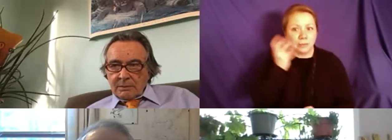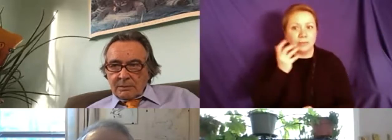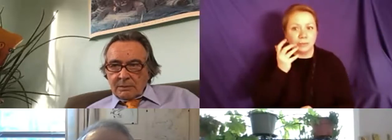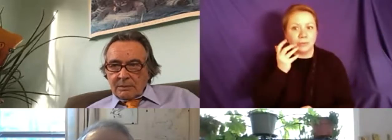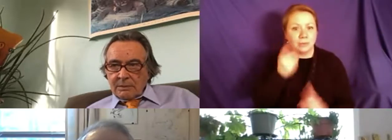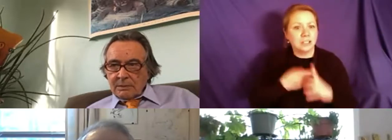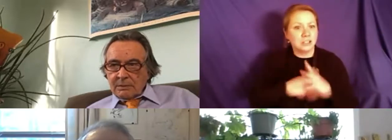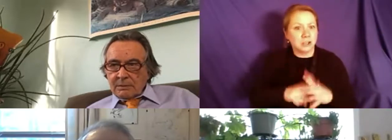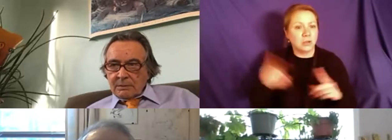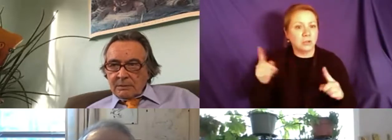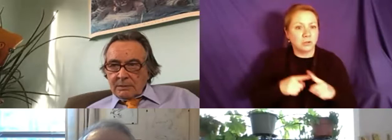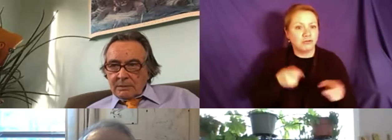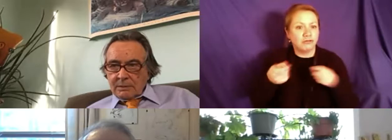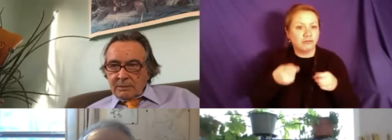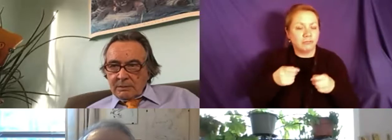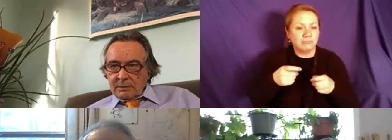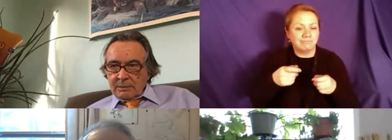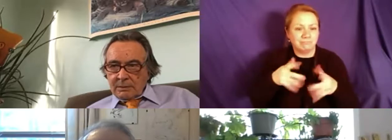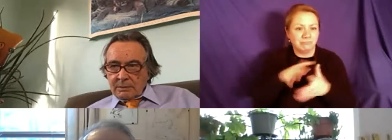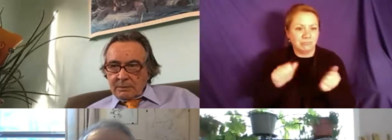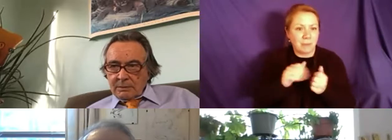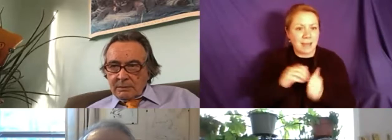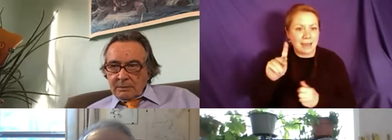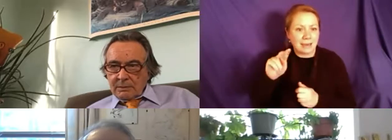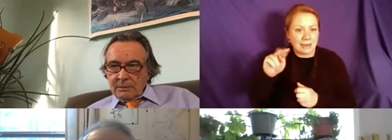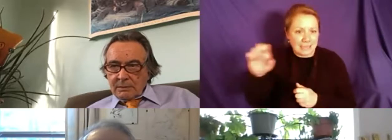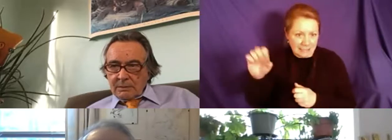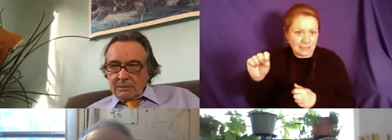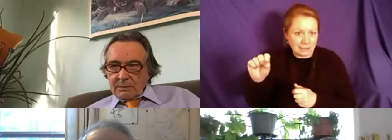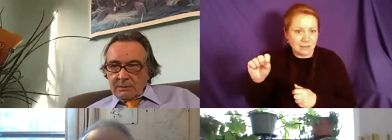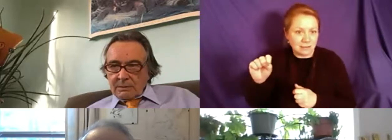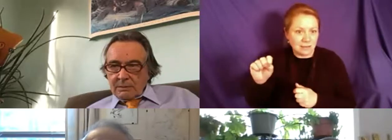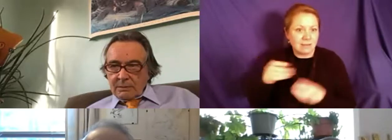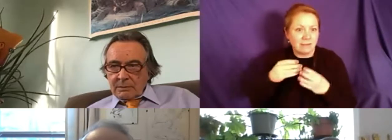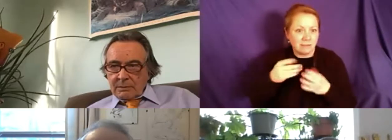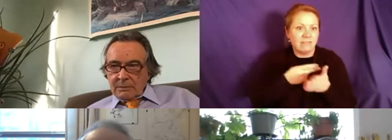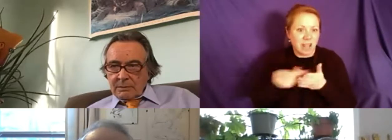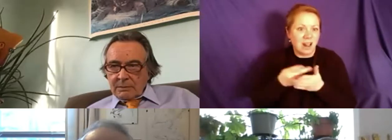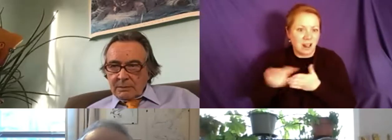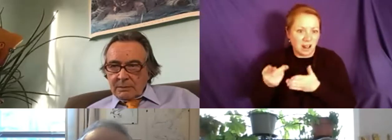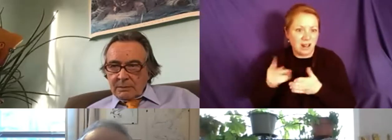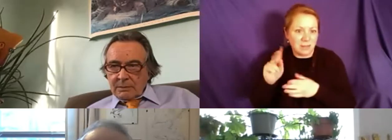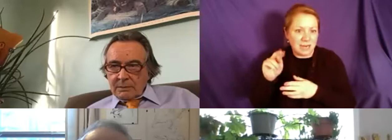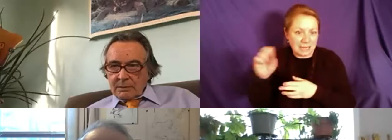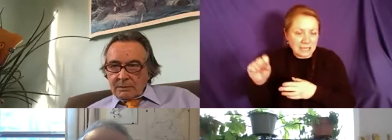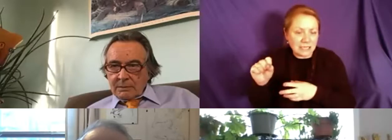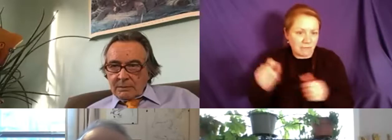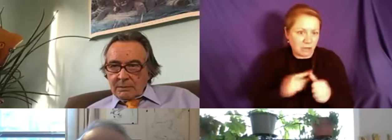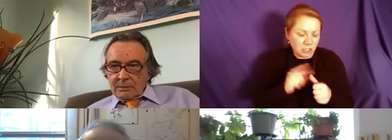started to ravage my knees. You know, those were the things that started to fail, you know,